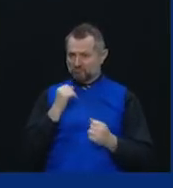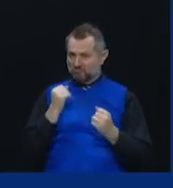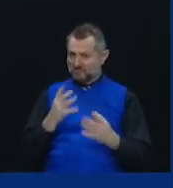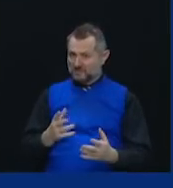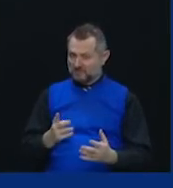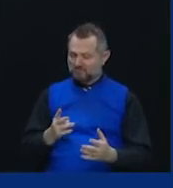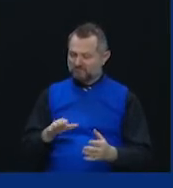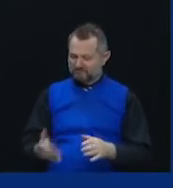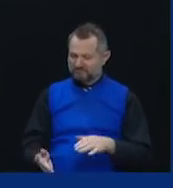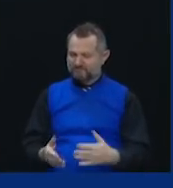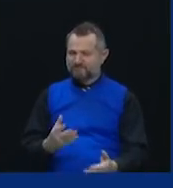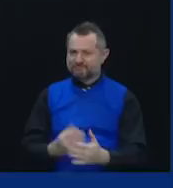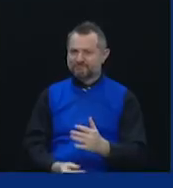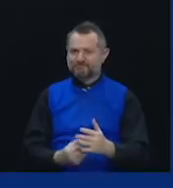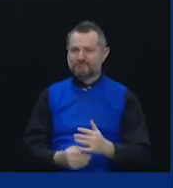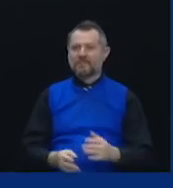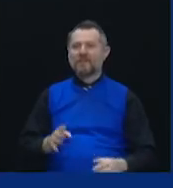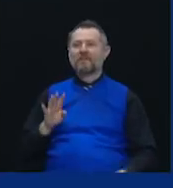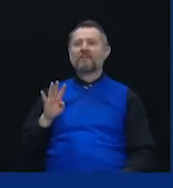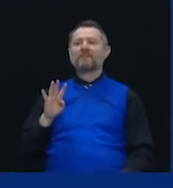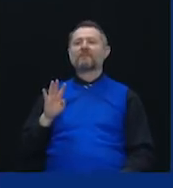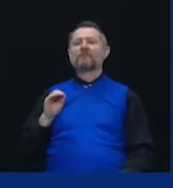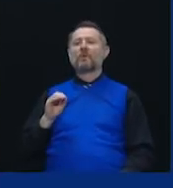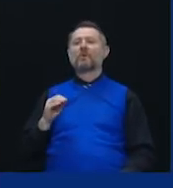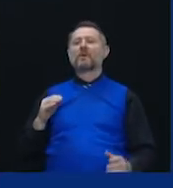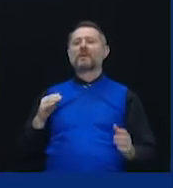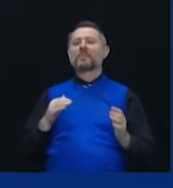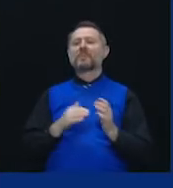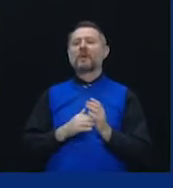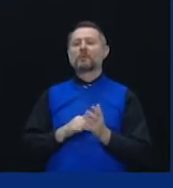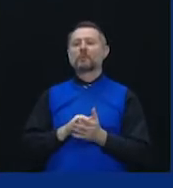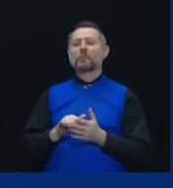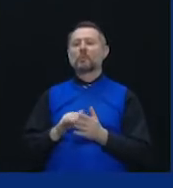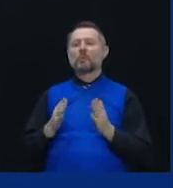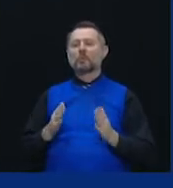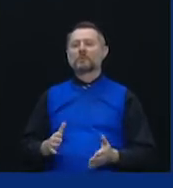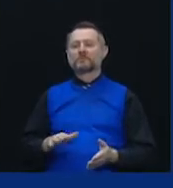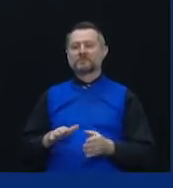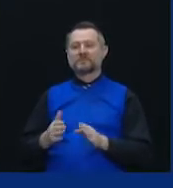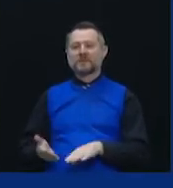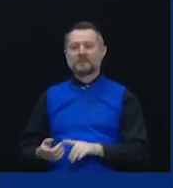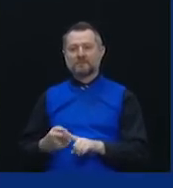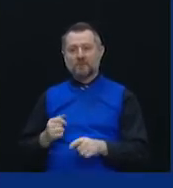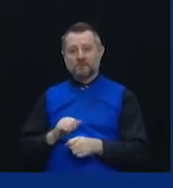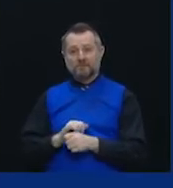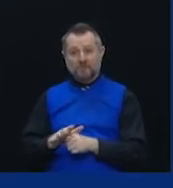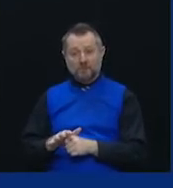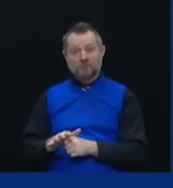40,000 New Yorkers died to COVID. 40,000 New Yorkers died.